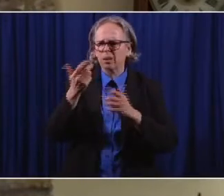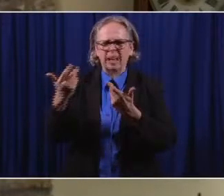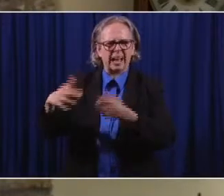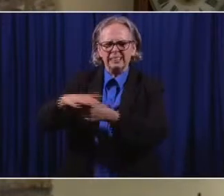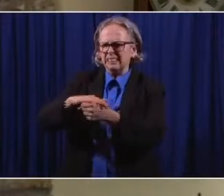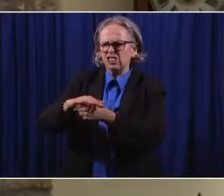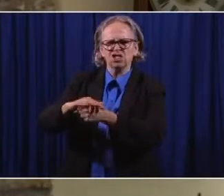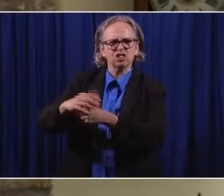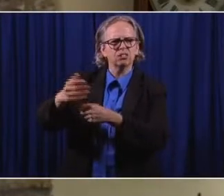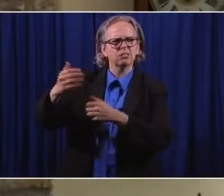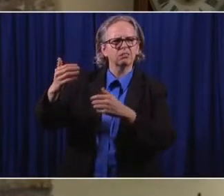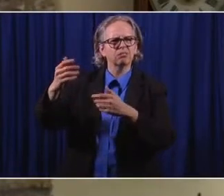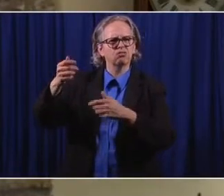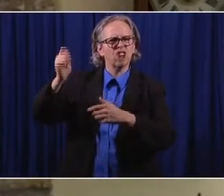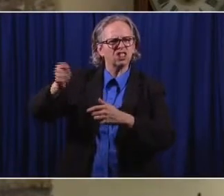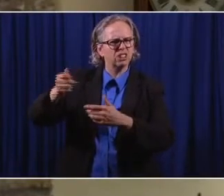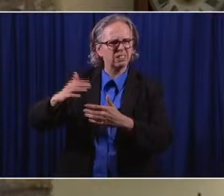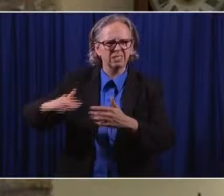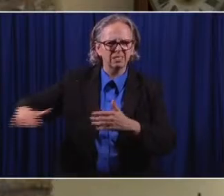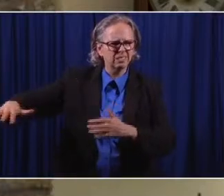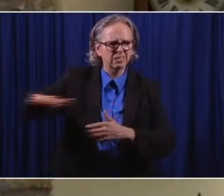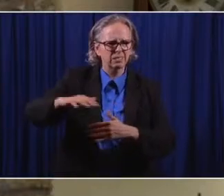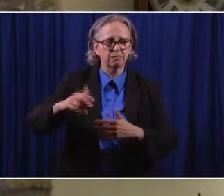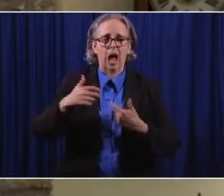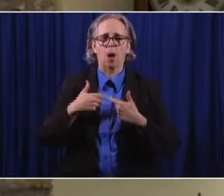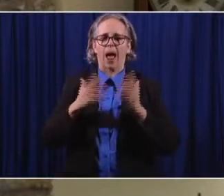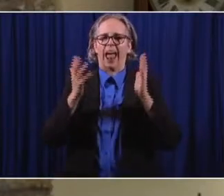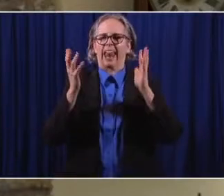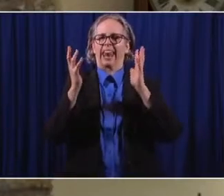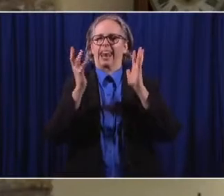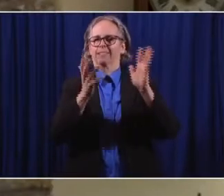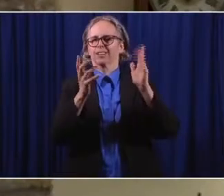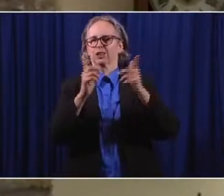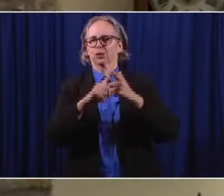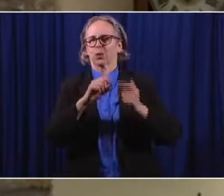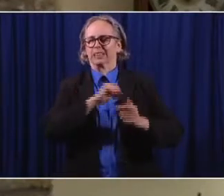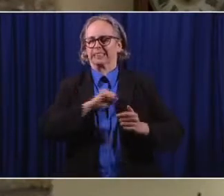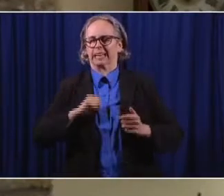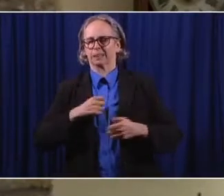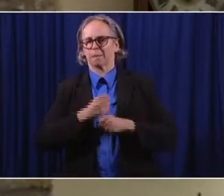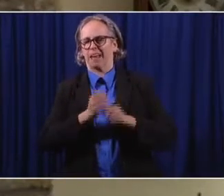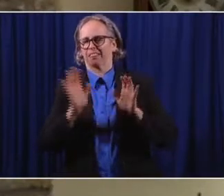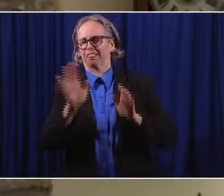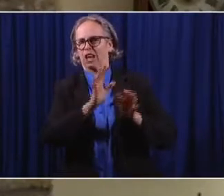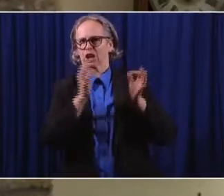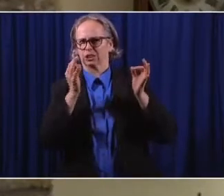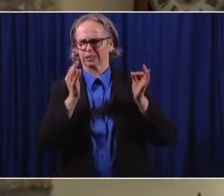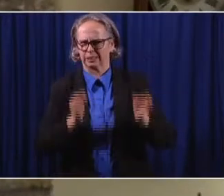I'm going to leave it to my friends in the Senate who will be voting there.